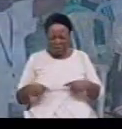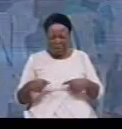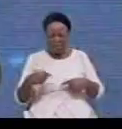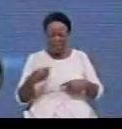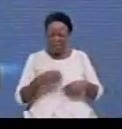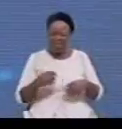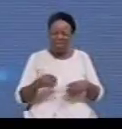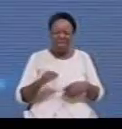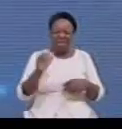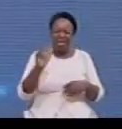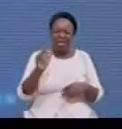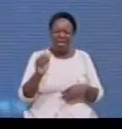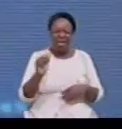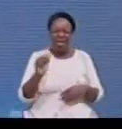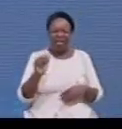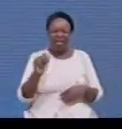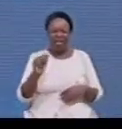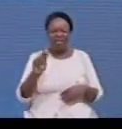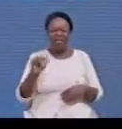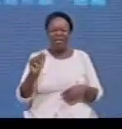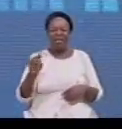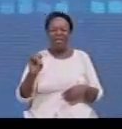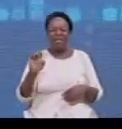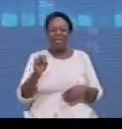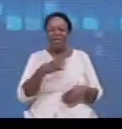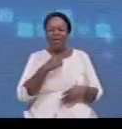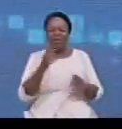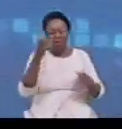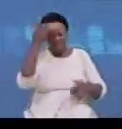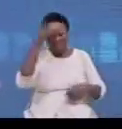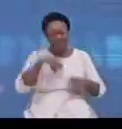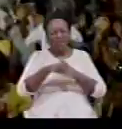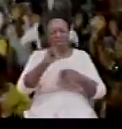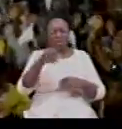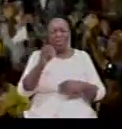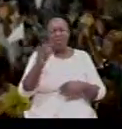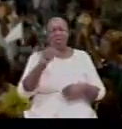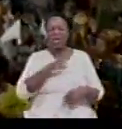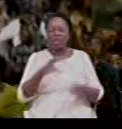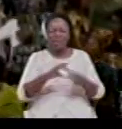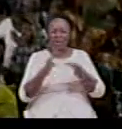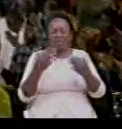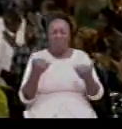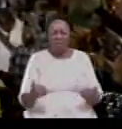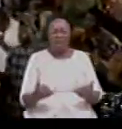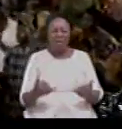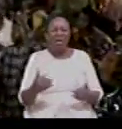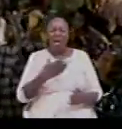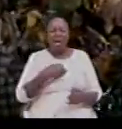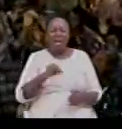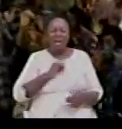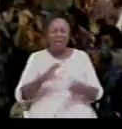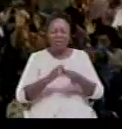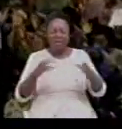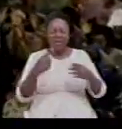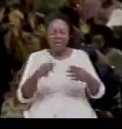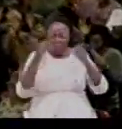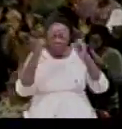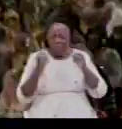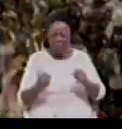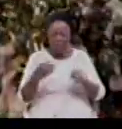all the stiffness in your joints, I release you right now. And I release the power of